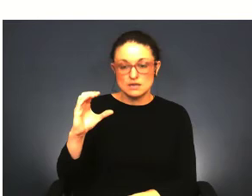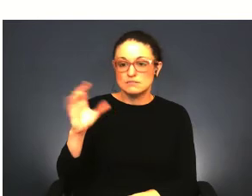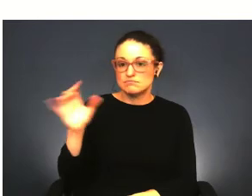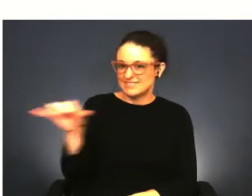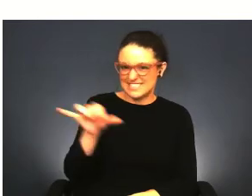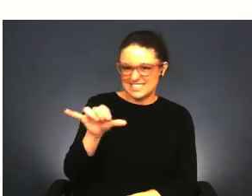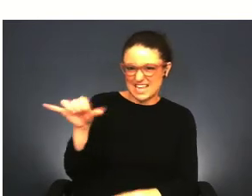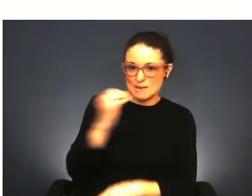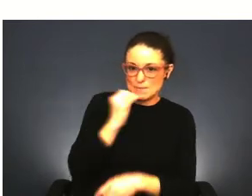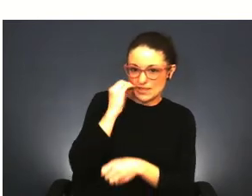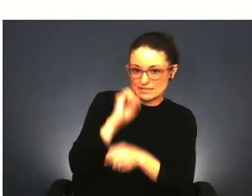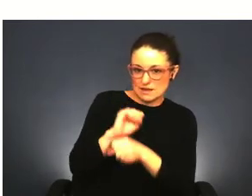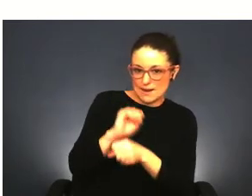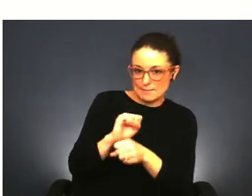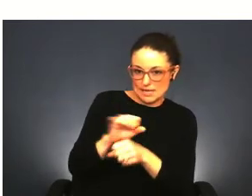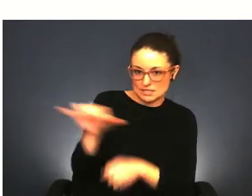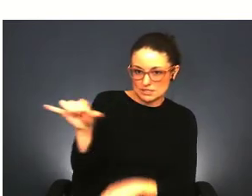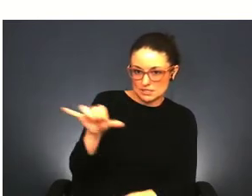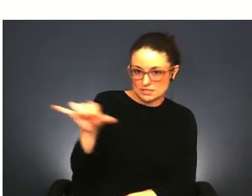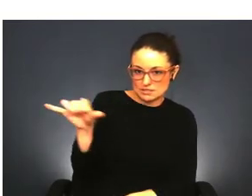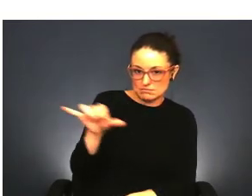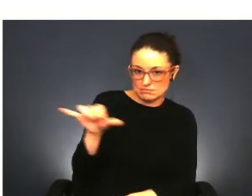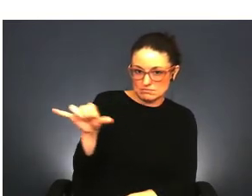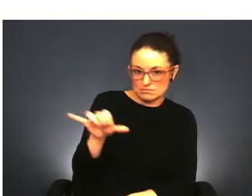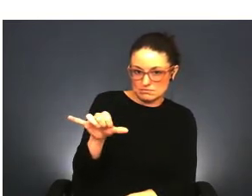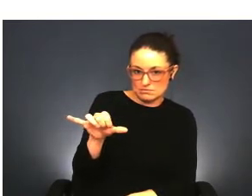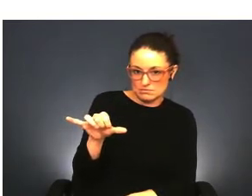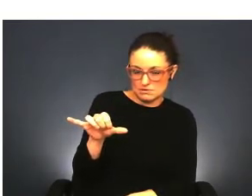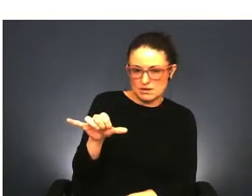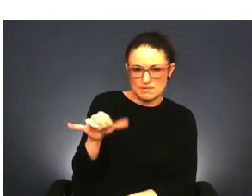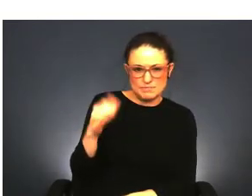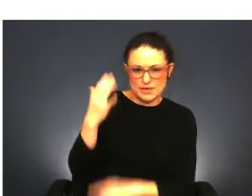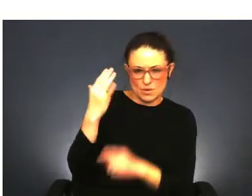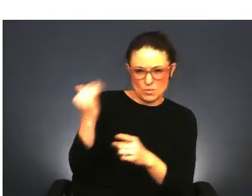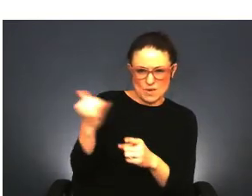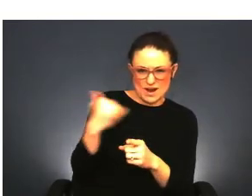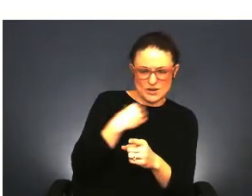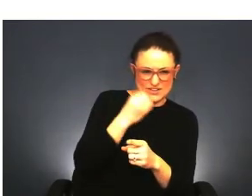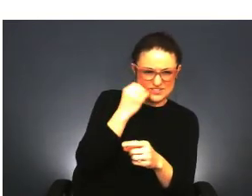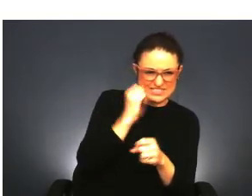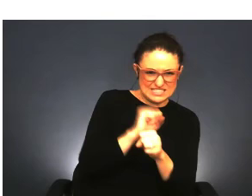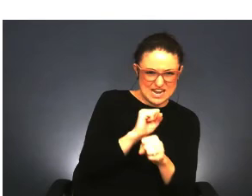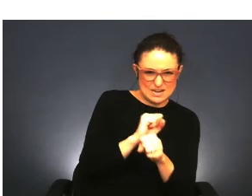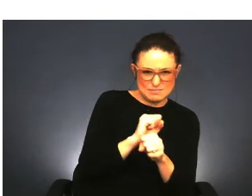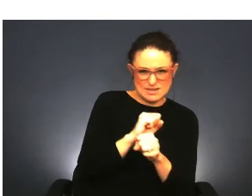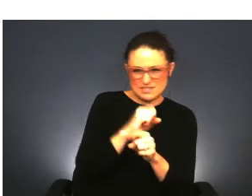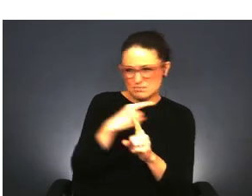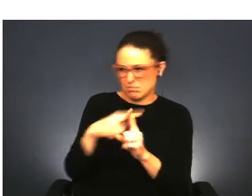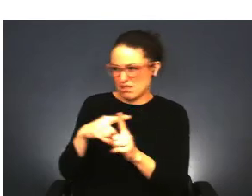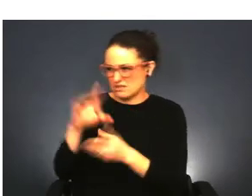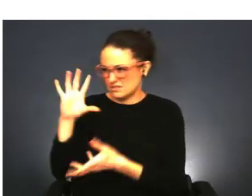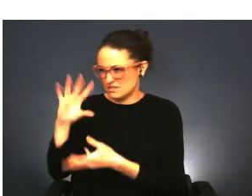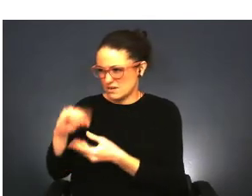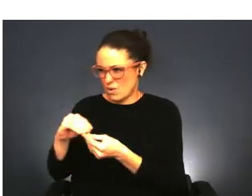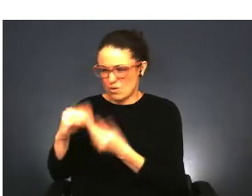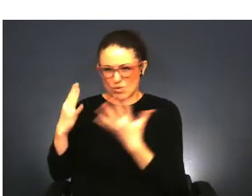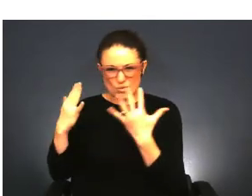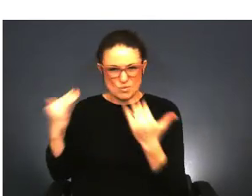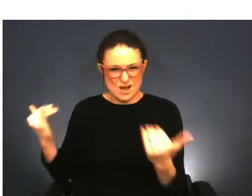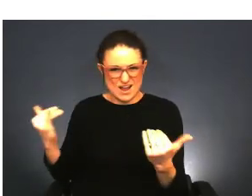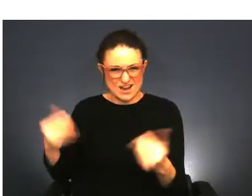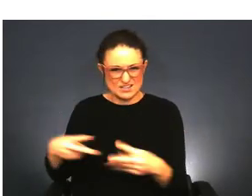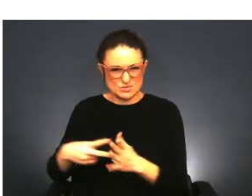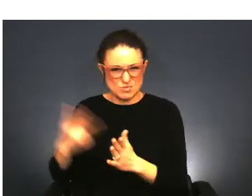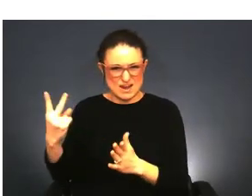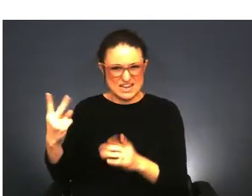area as well. But you might think, well, why is this happening here? I've got it happening here. I don't need it twice. And you might be tempted to think